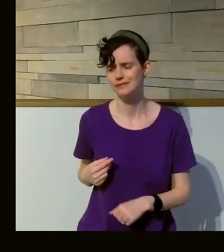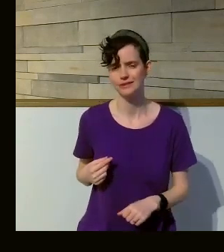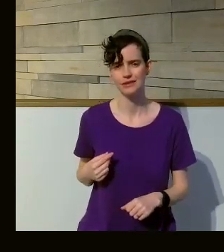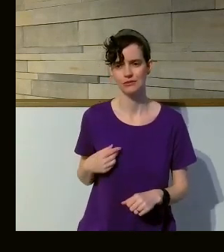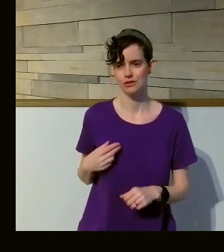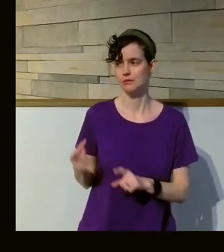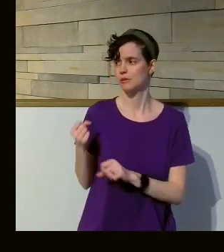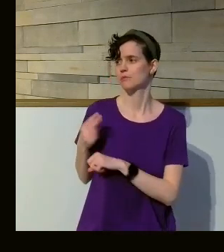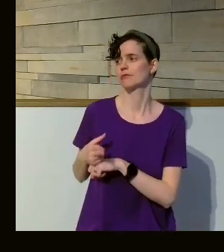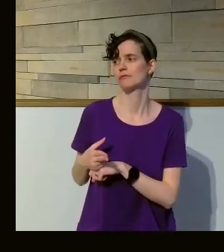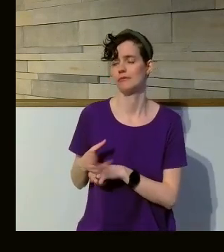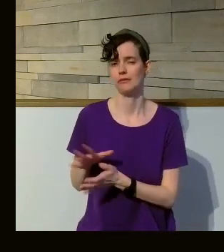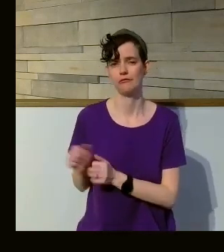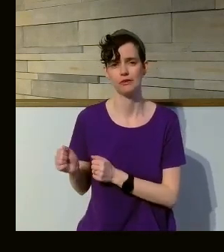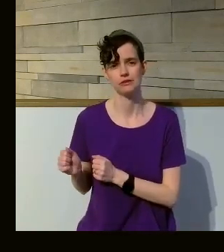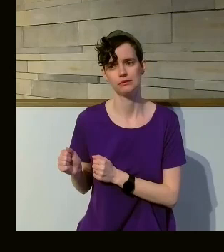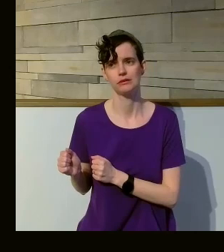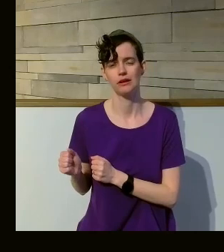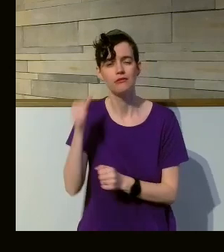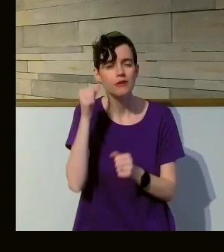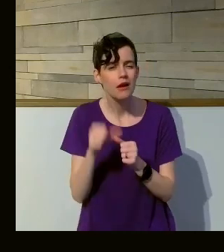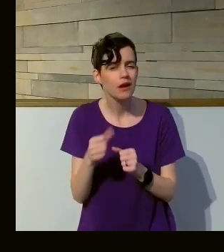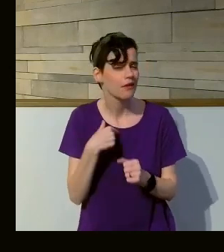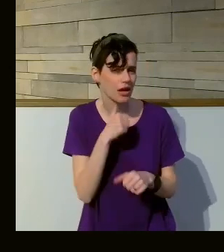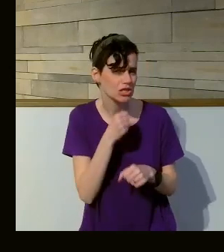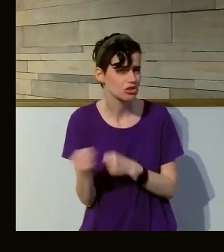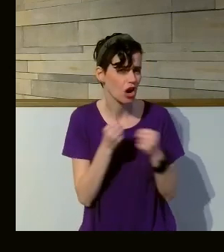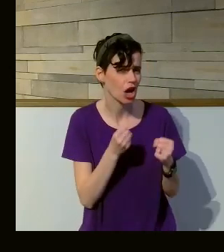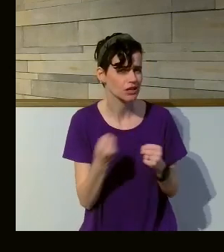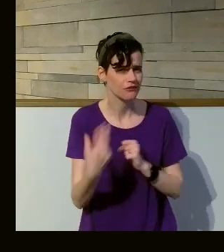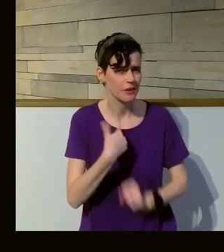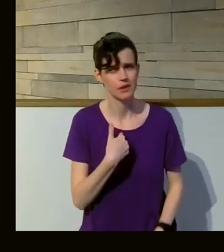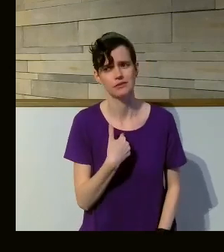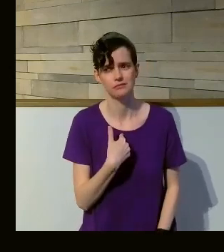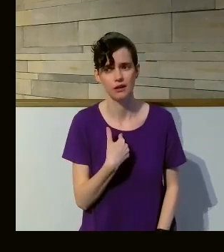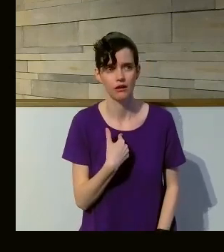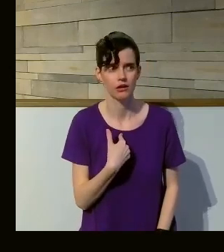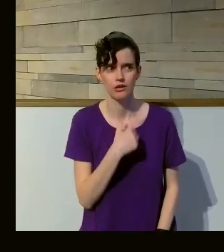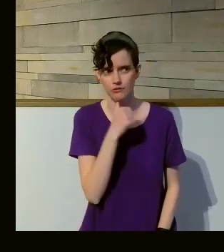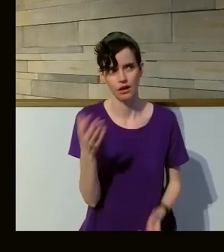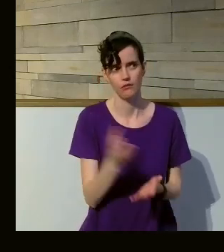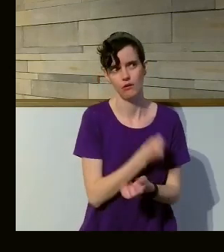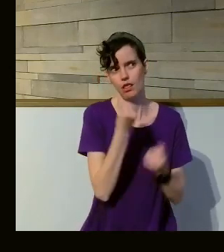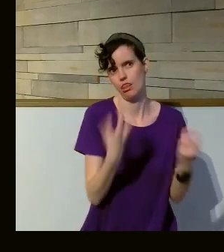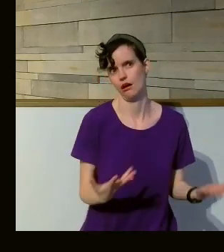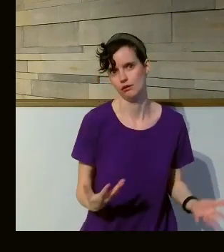somebody defeats you, I mean, remember, I'm not real strong. Defeat me? Whew, yeah, you haven't won much,